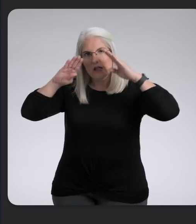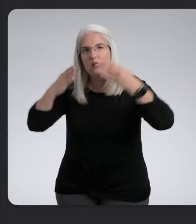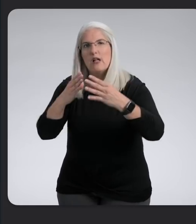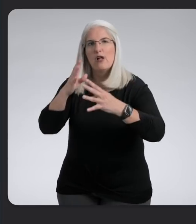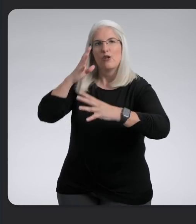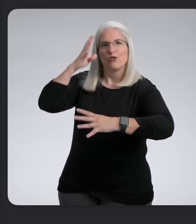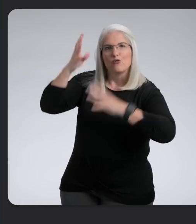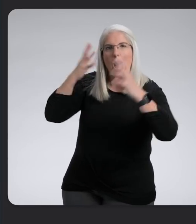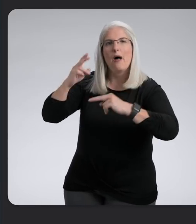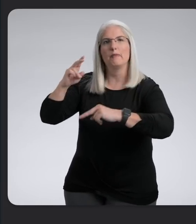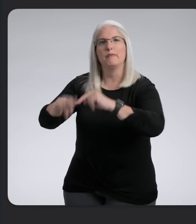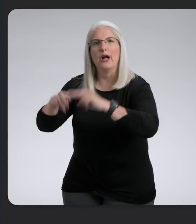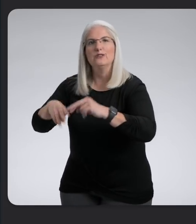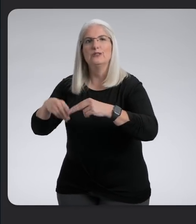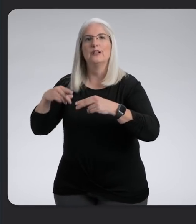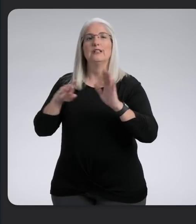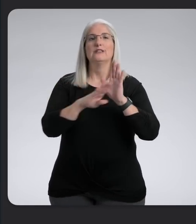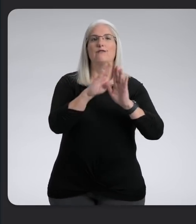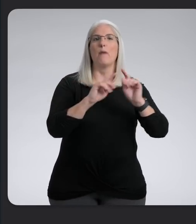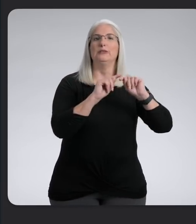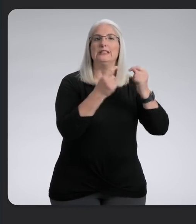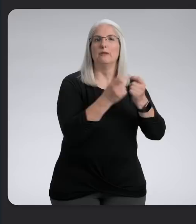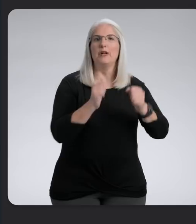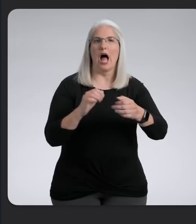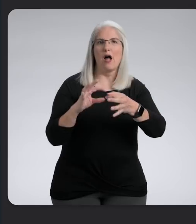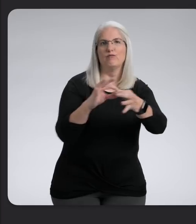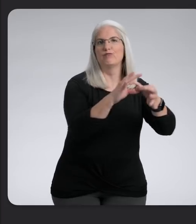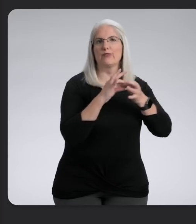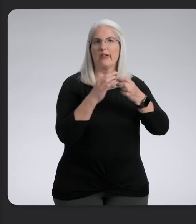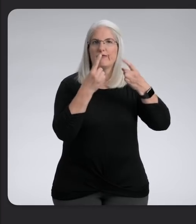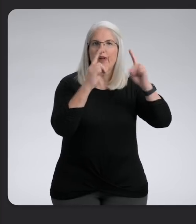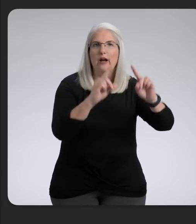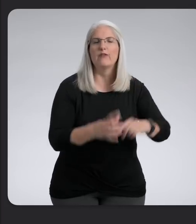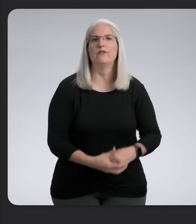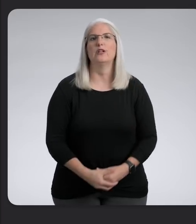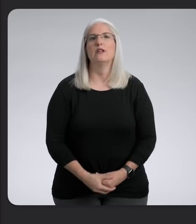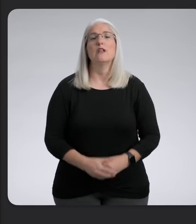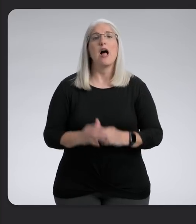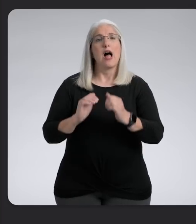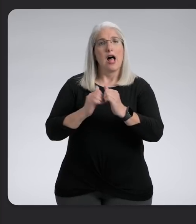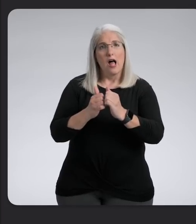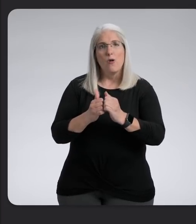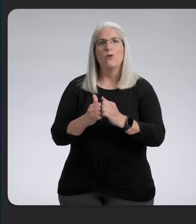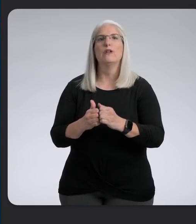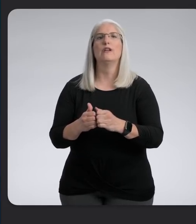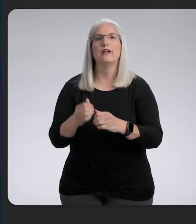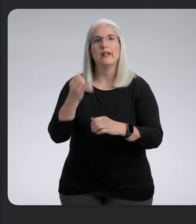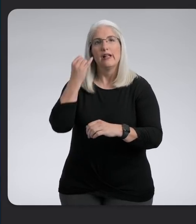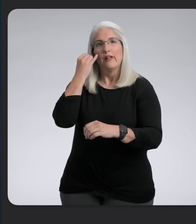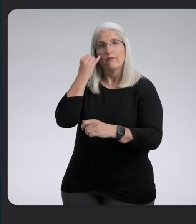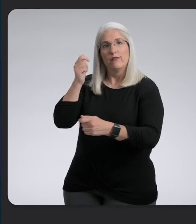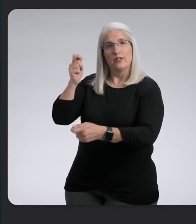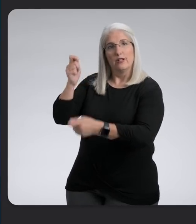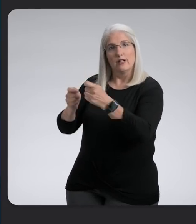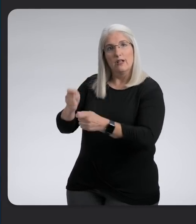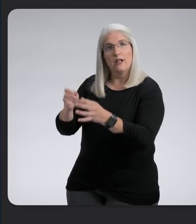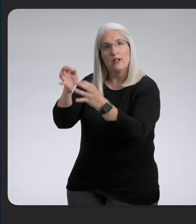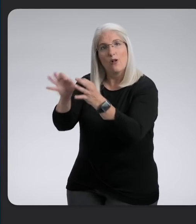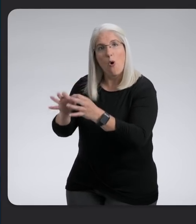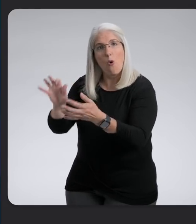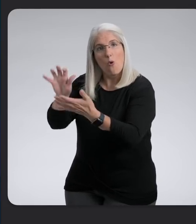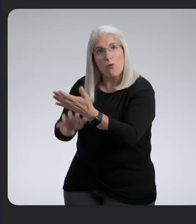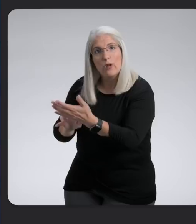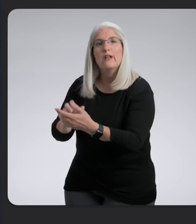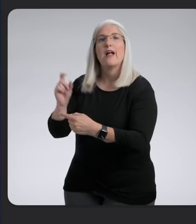can collaborate more effectively. Here's how it works. When you commit a change to your code, Xcode Cloud can automatically build the